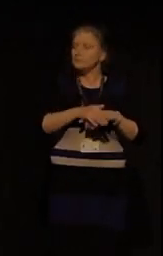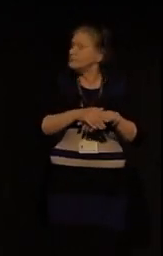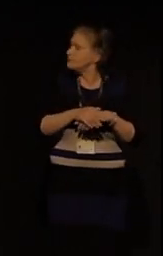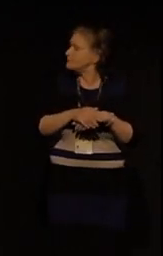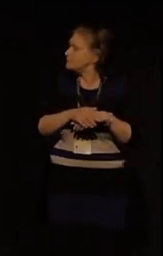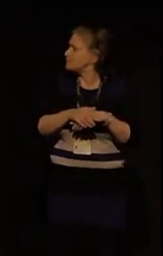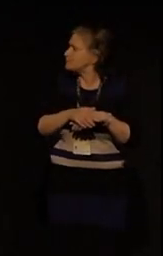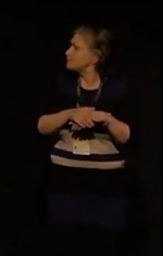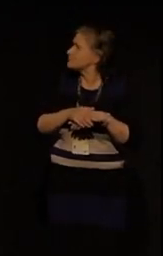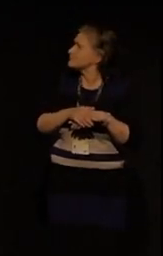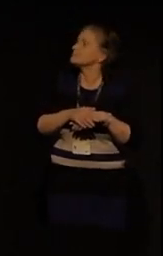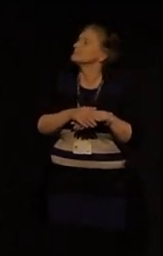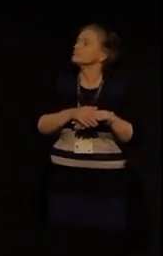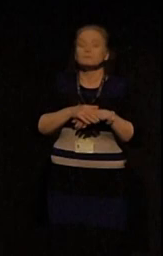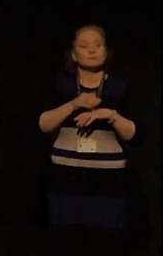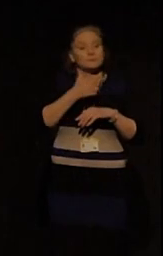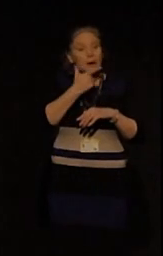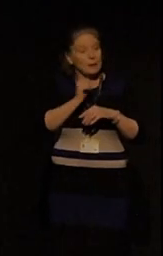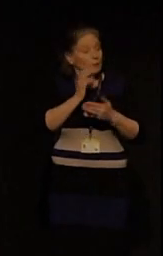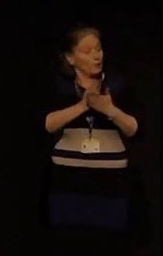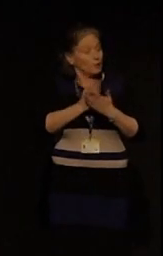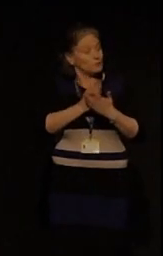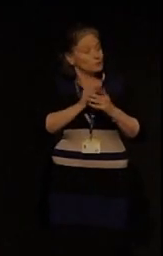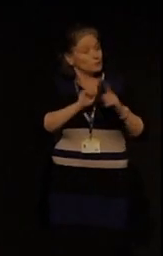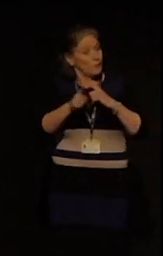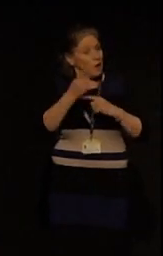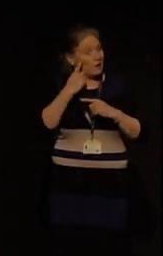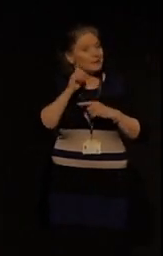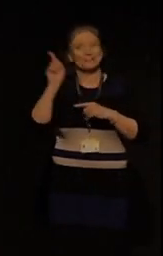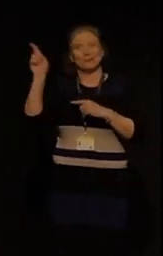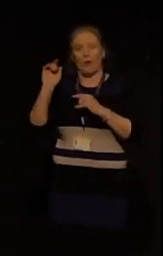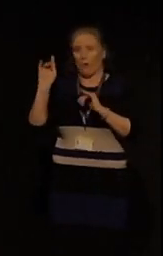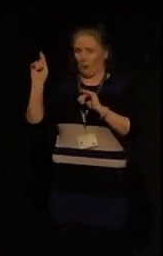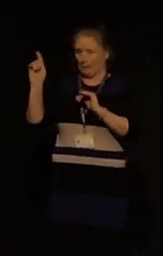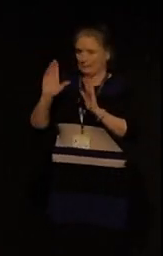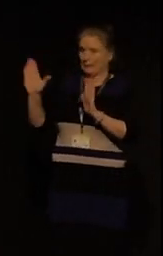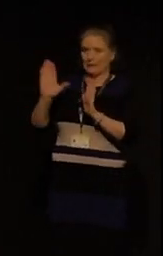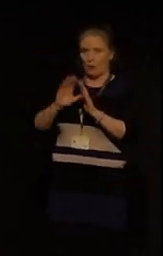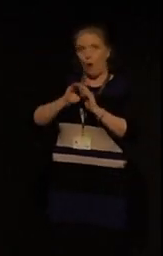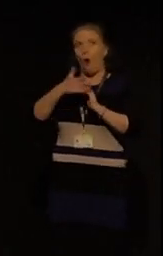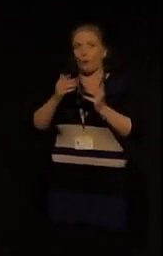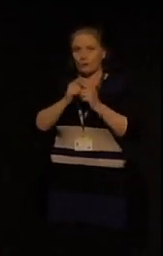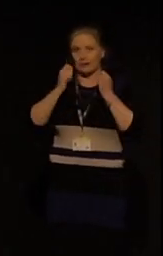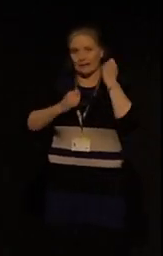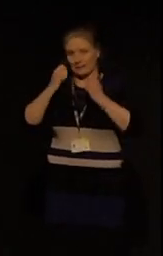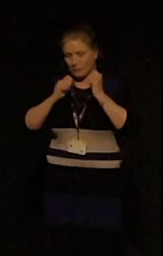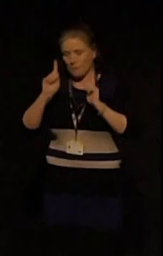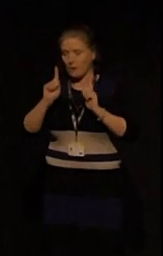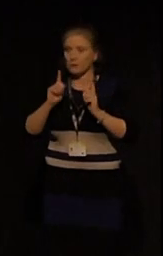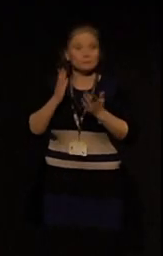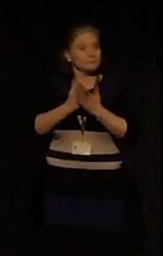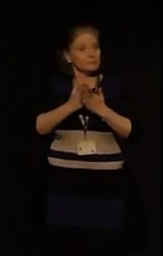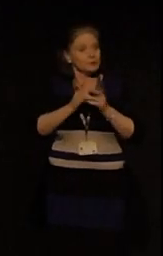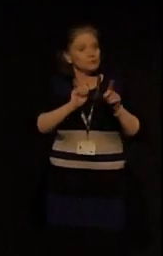And these people would go in there and clench their jaw, not as vigorously as this. They would just clench down very lightly, and that